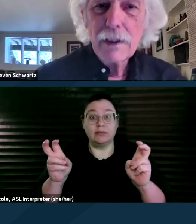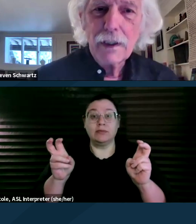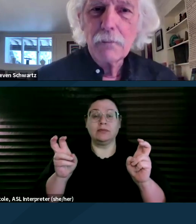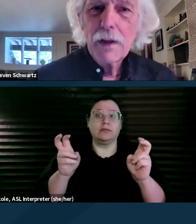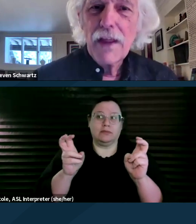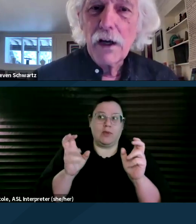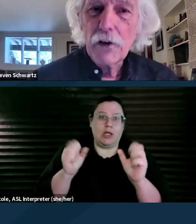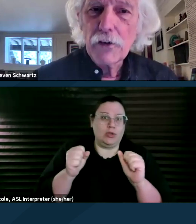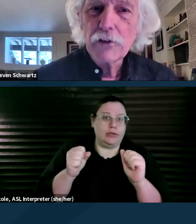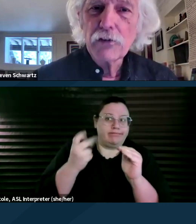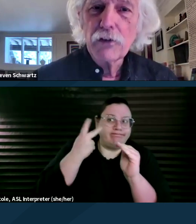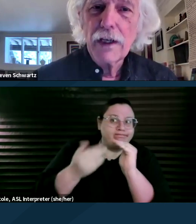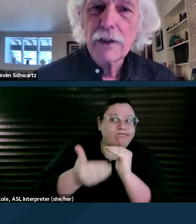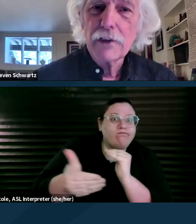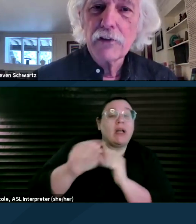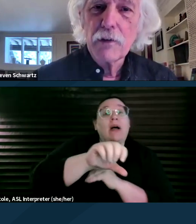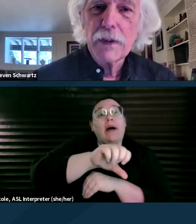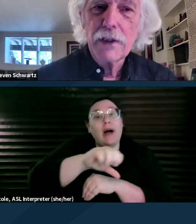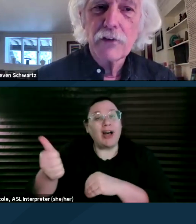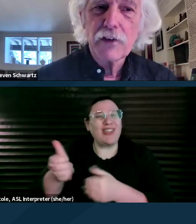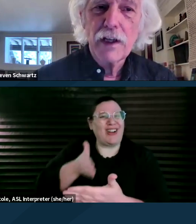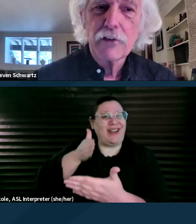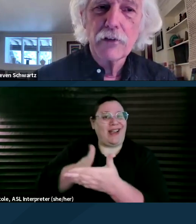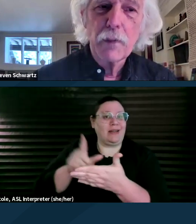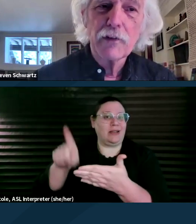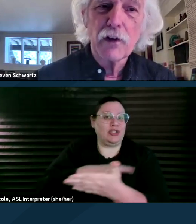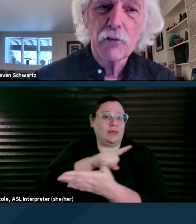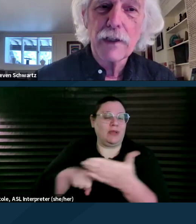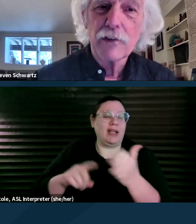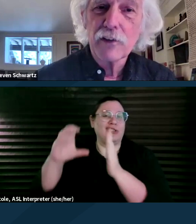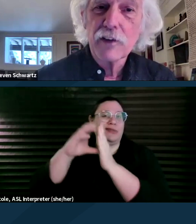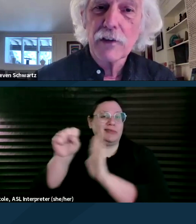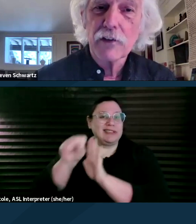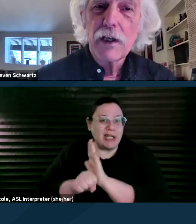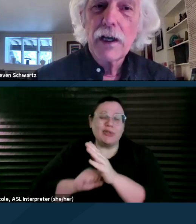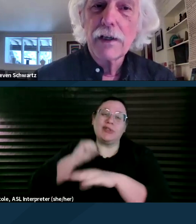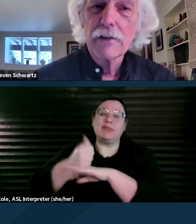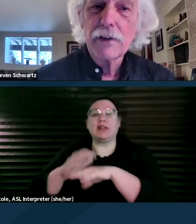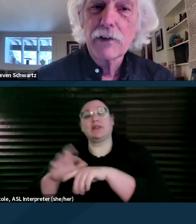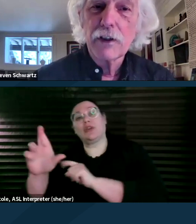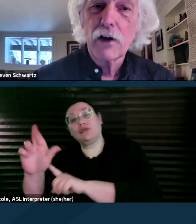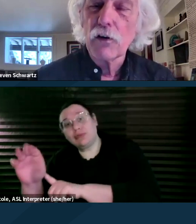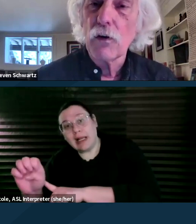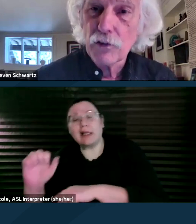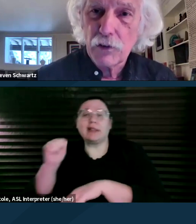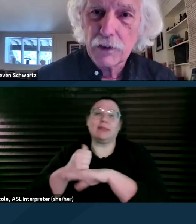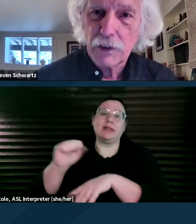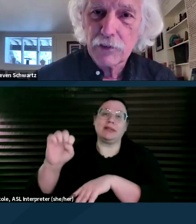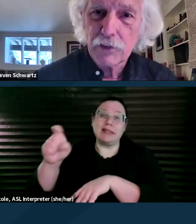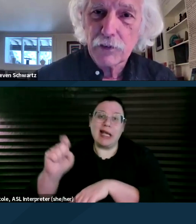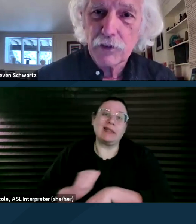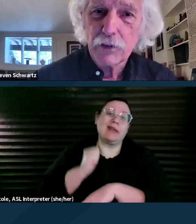portend that other anti-discrimination statutes based on race and sex and ethnicity are